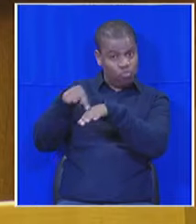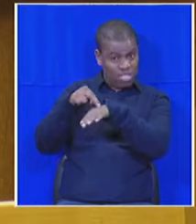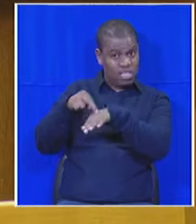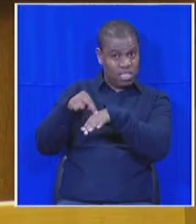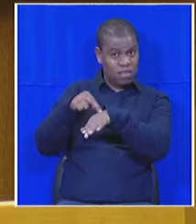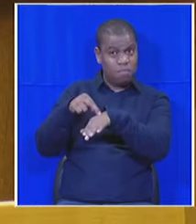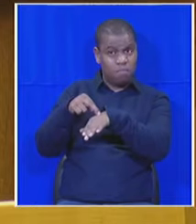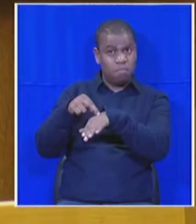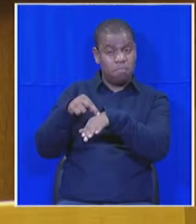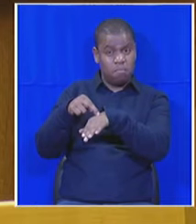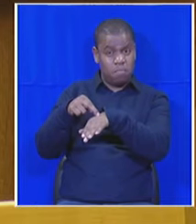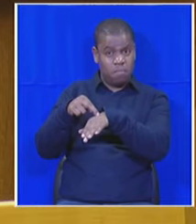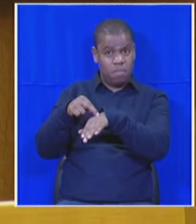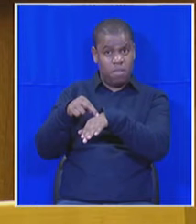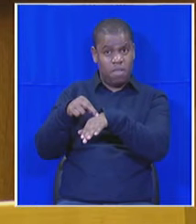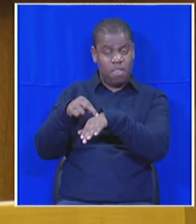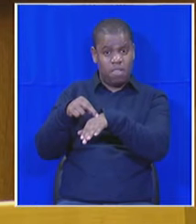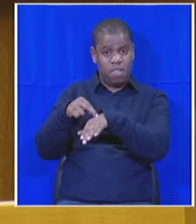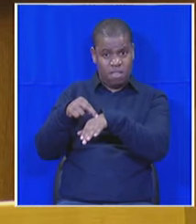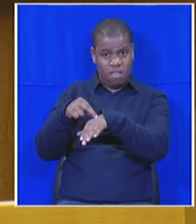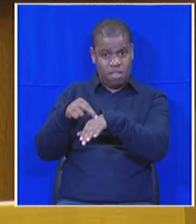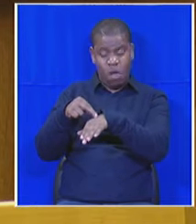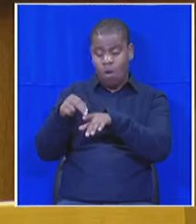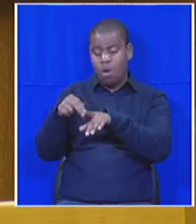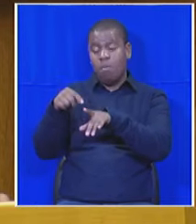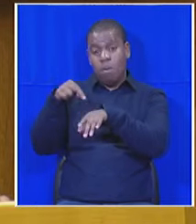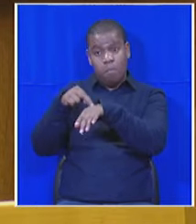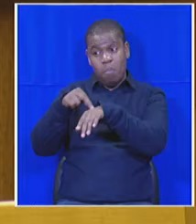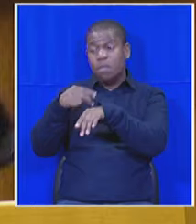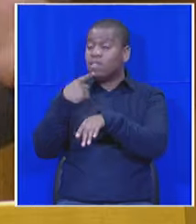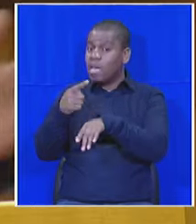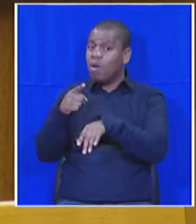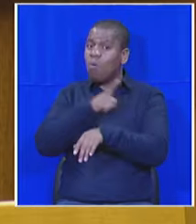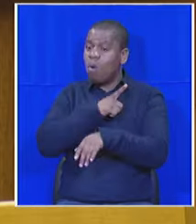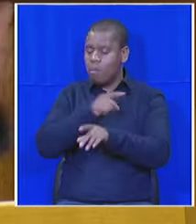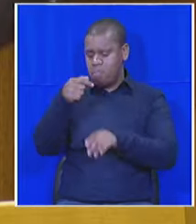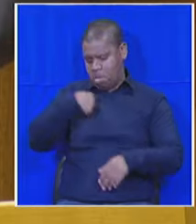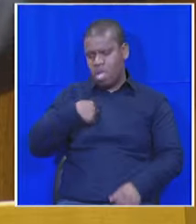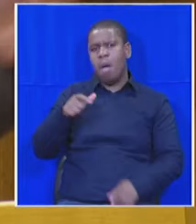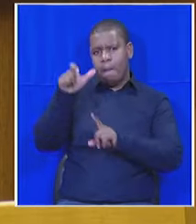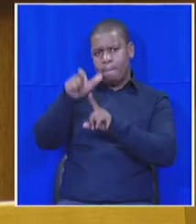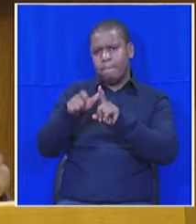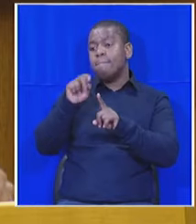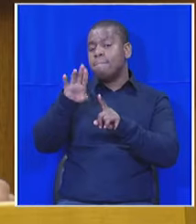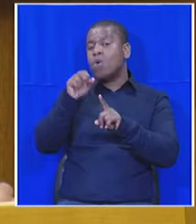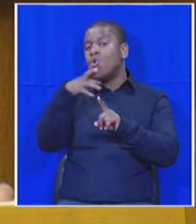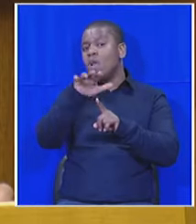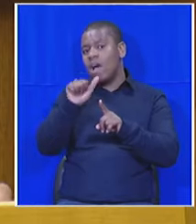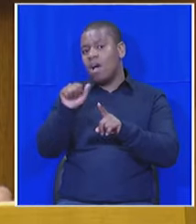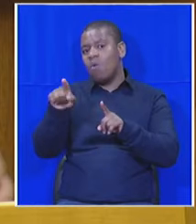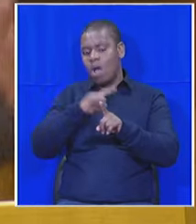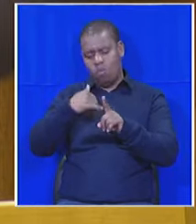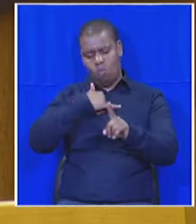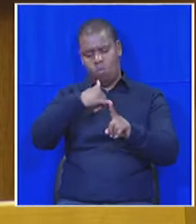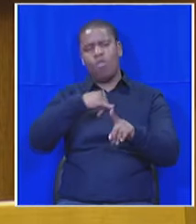Mr. Bulla because Mr. Bulla is an Indian origin like myself. But I'm not surprised at the racism by the Democratic